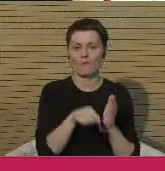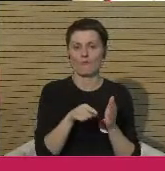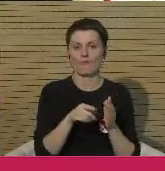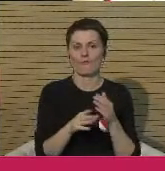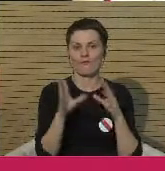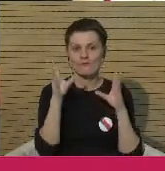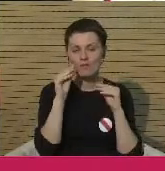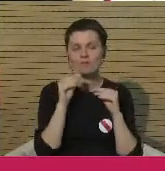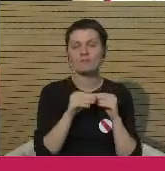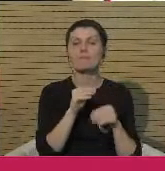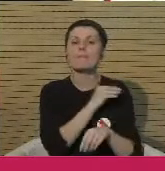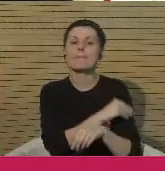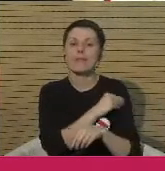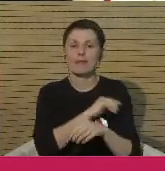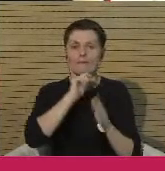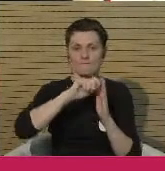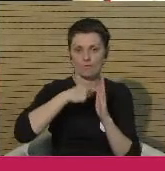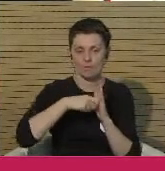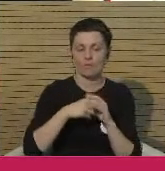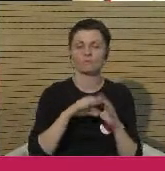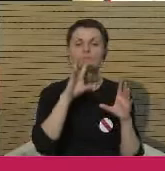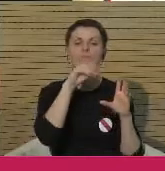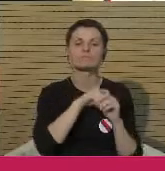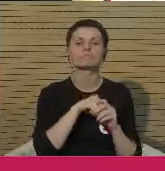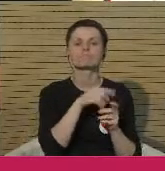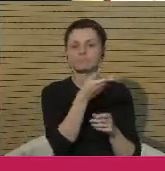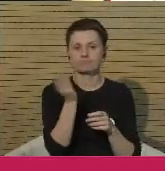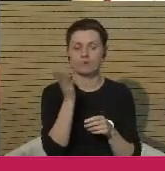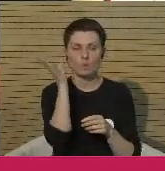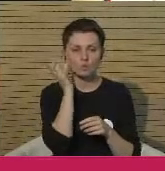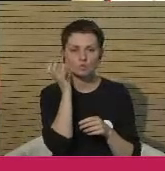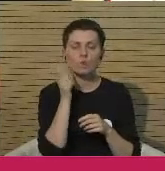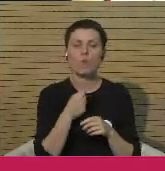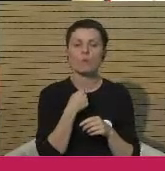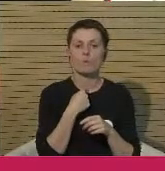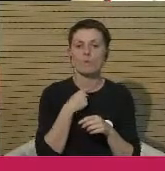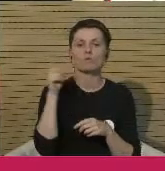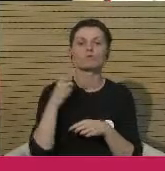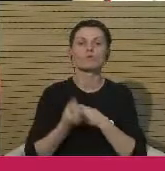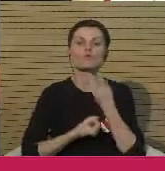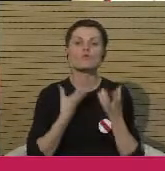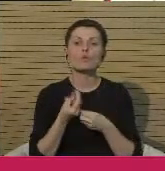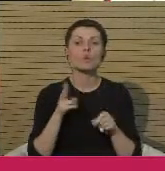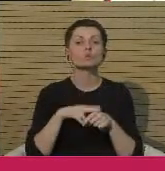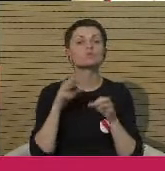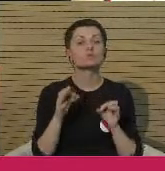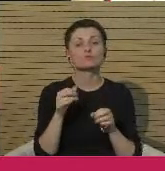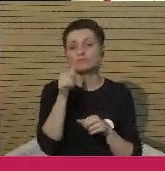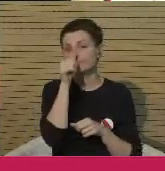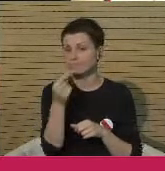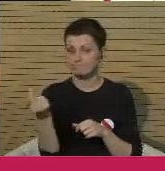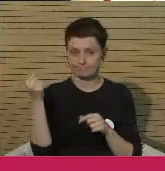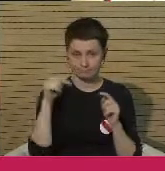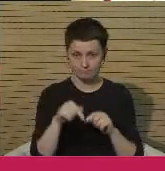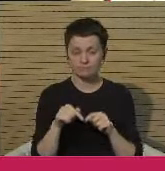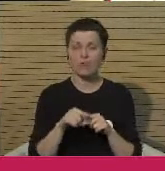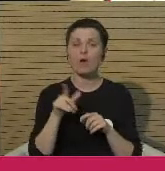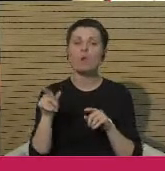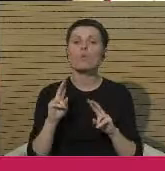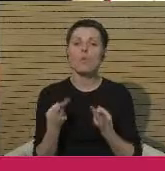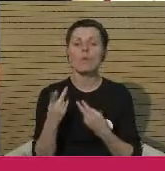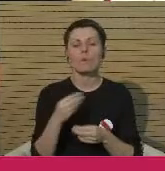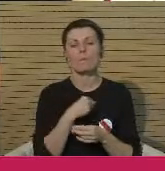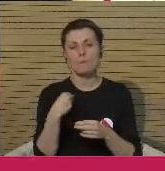we will present film material in which you can hear voices of artists